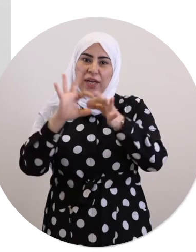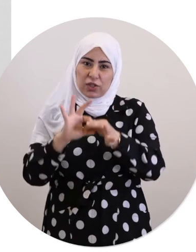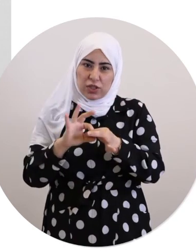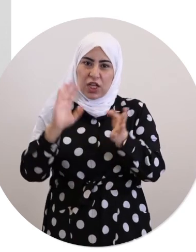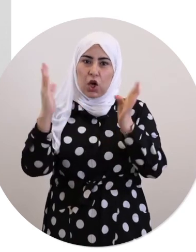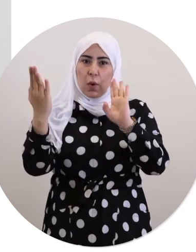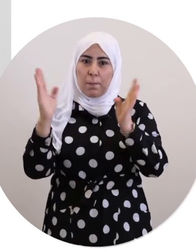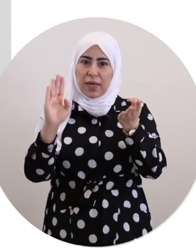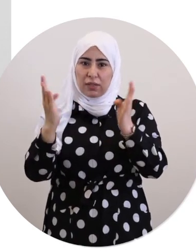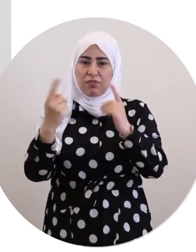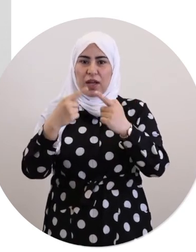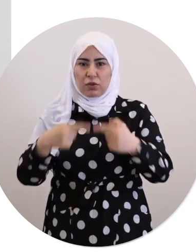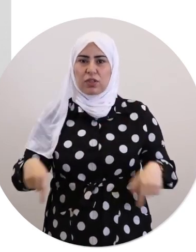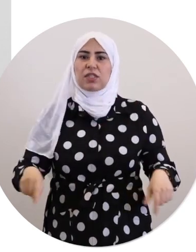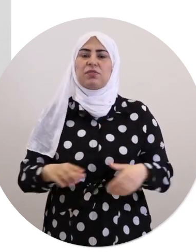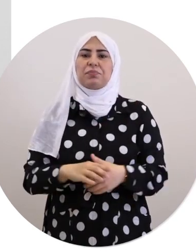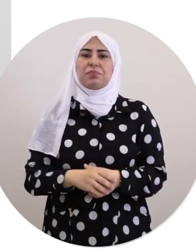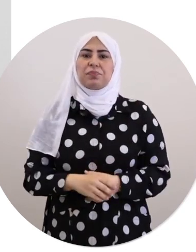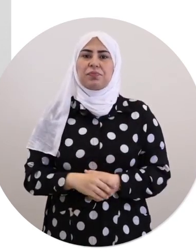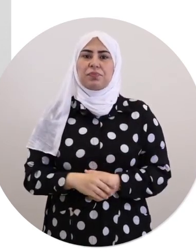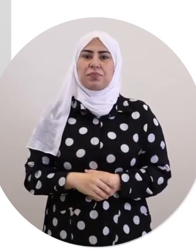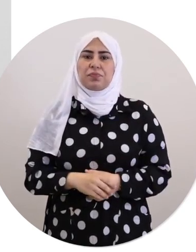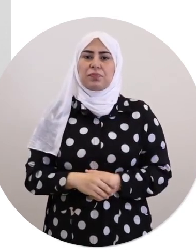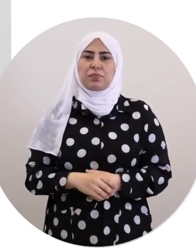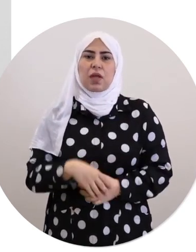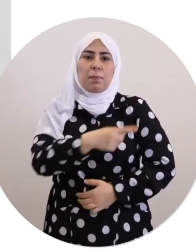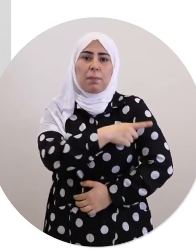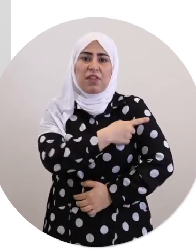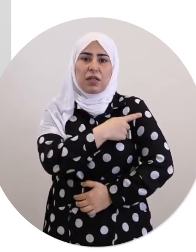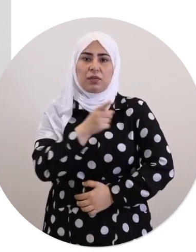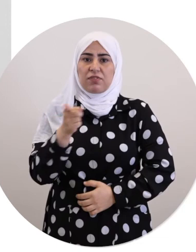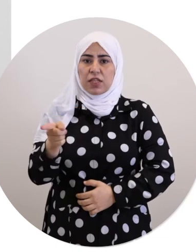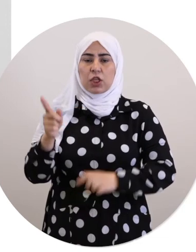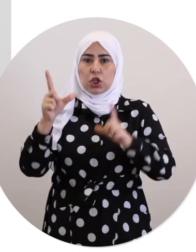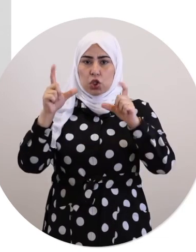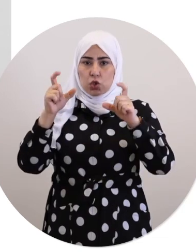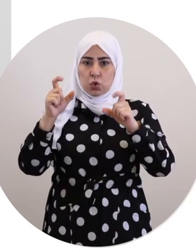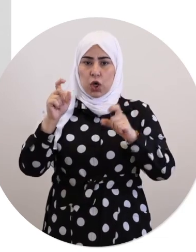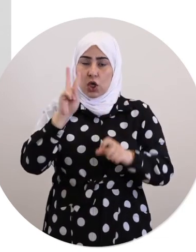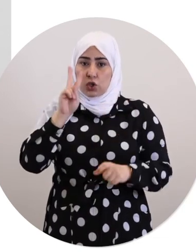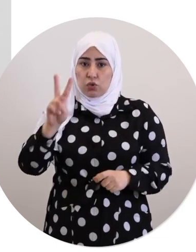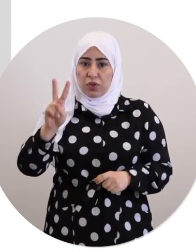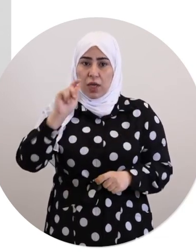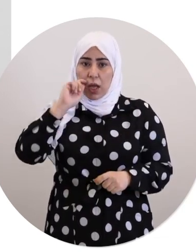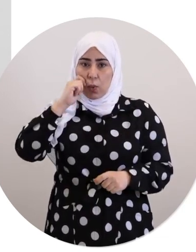they're, compare and contrast them, either show how they're different, then you're going to use